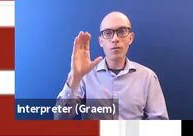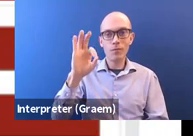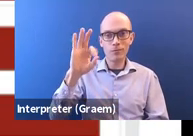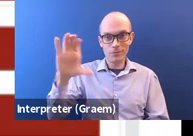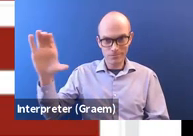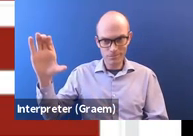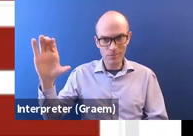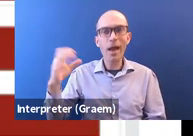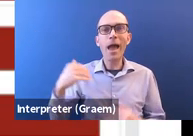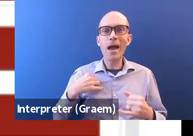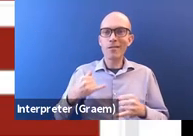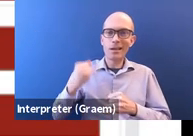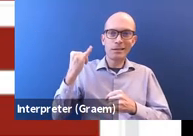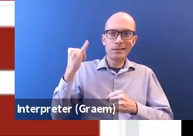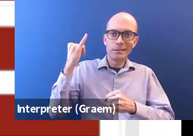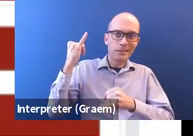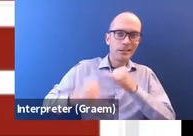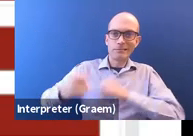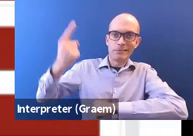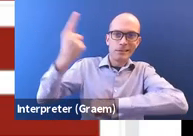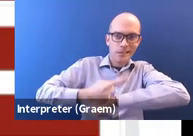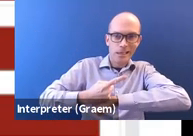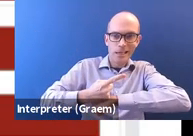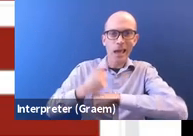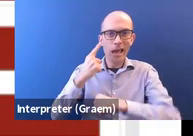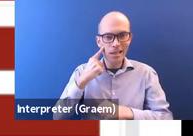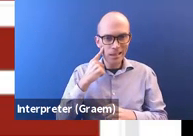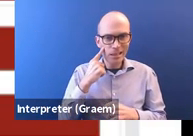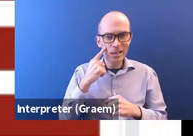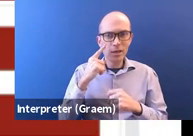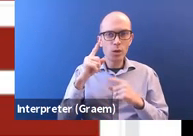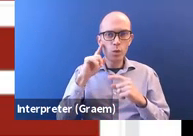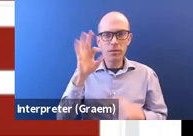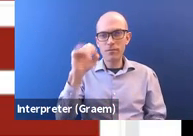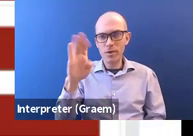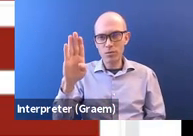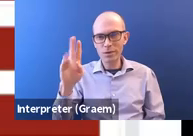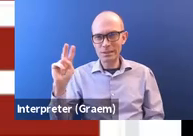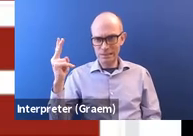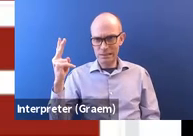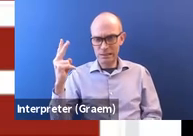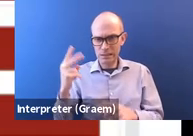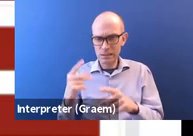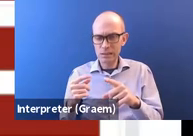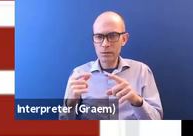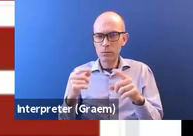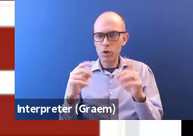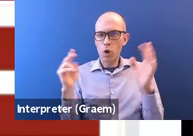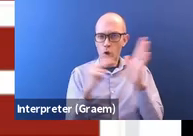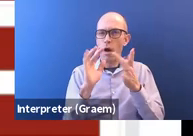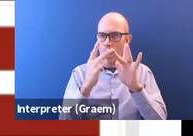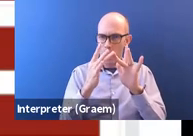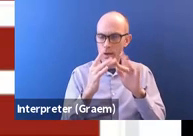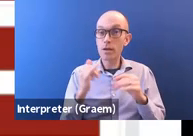is listed on the financial aid webpage. And if you are awarded one of those scholarships, you'll be able to use it in the bookstore.